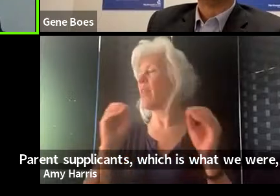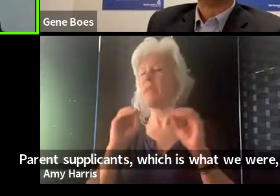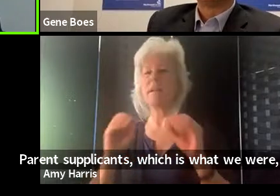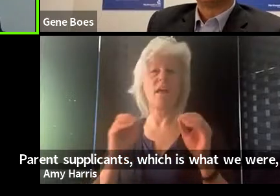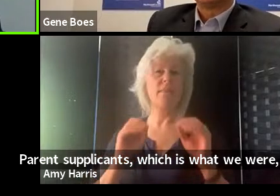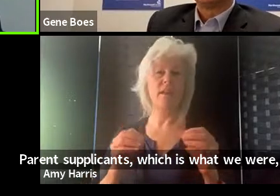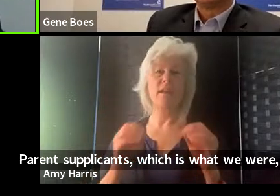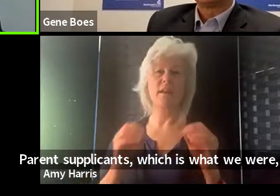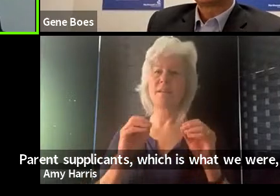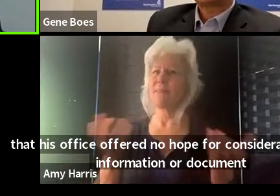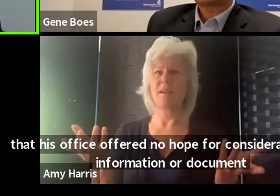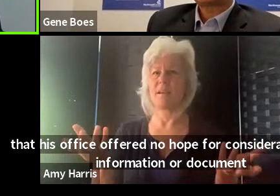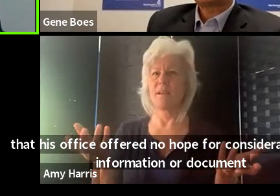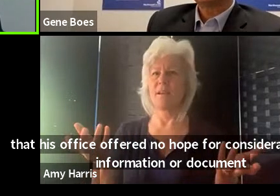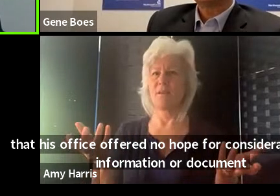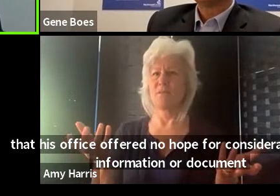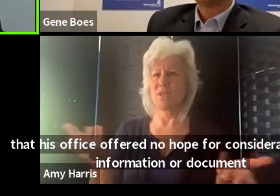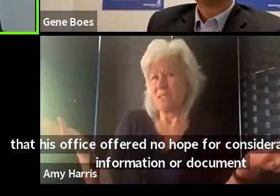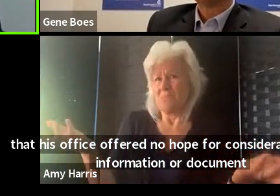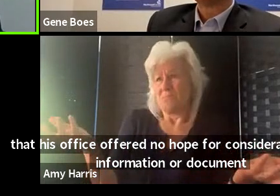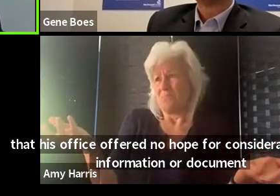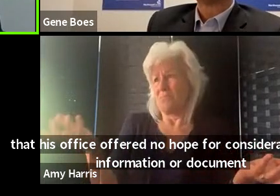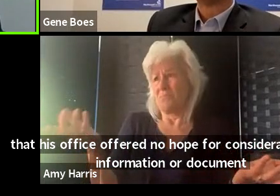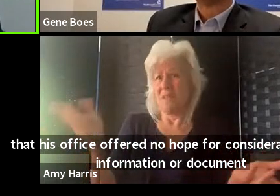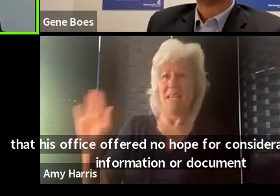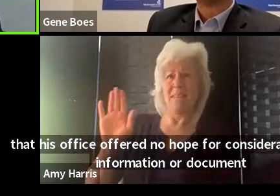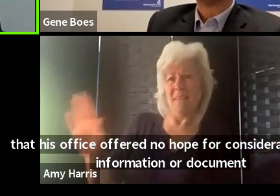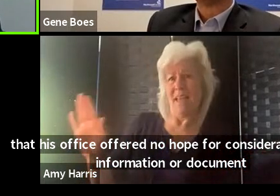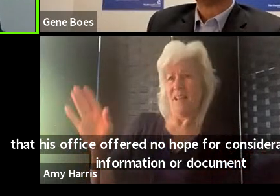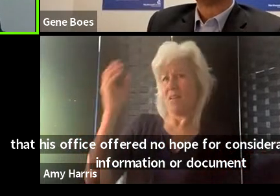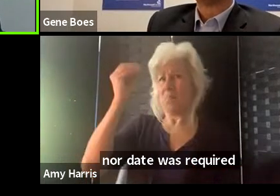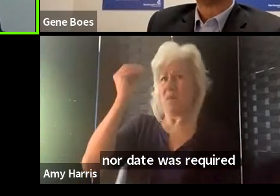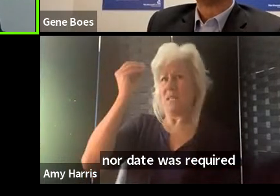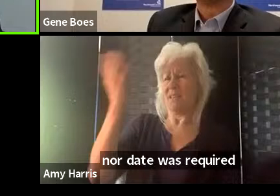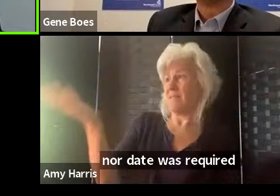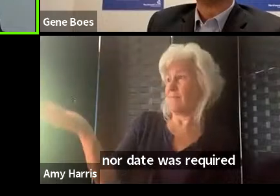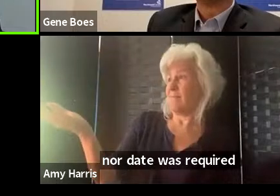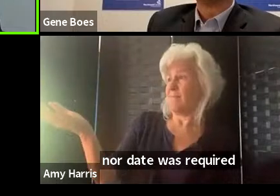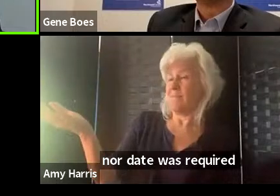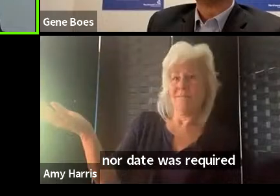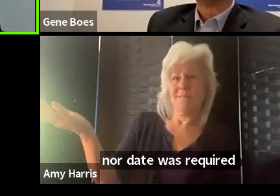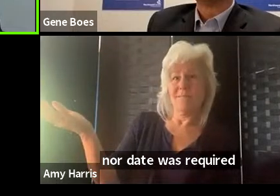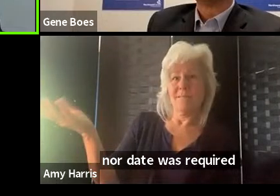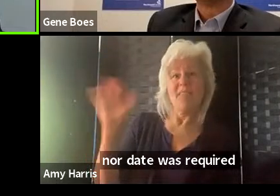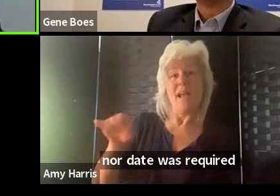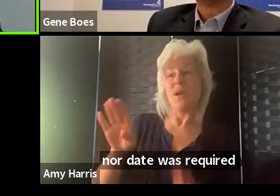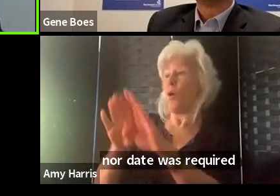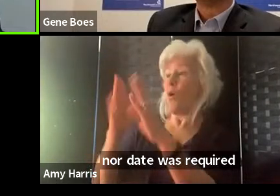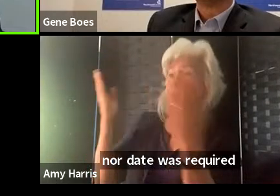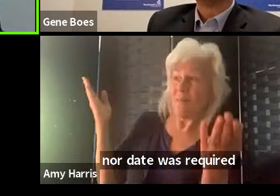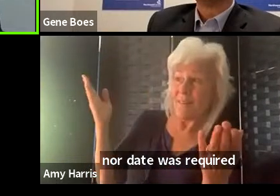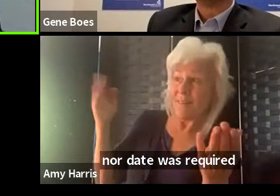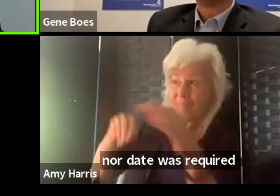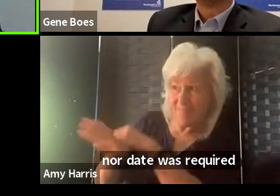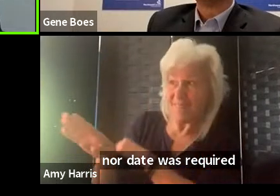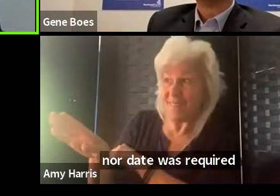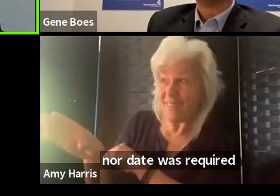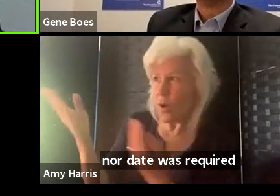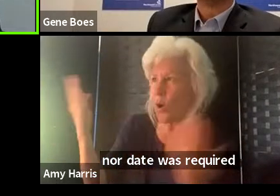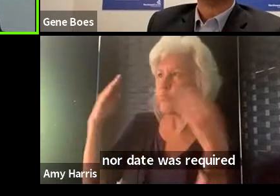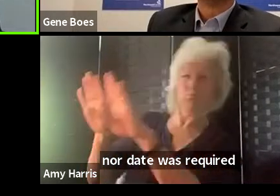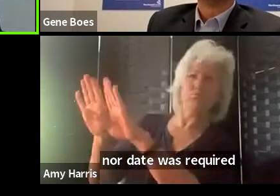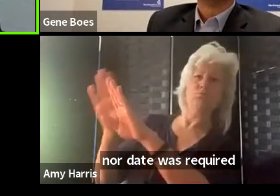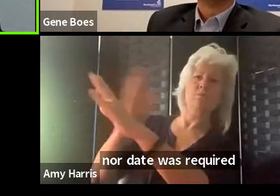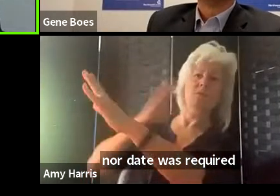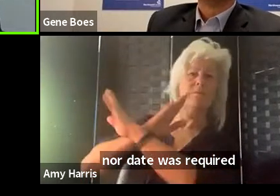or rejection. Simply the opinion of this administrator could open or close the door to the public school education that